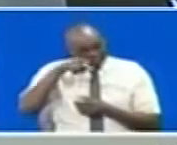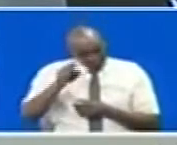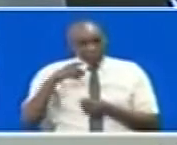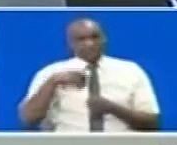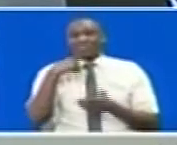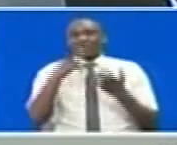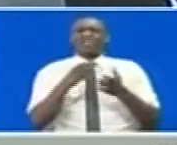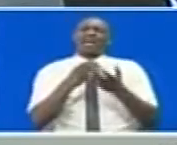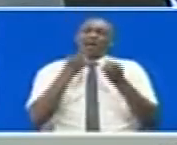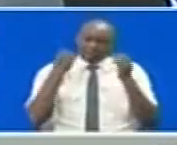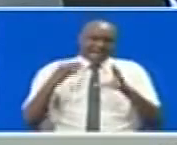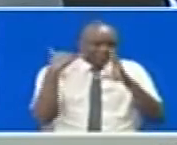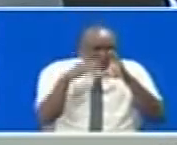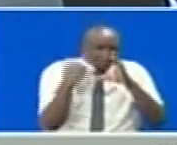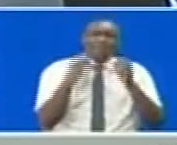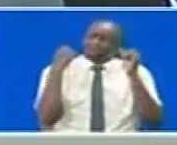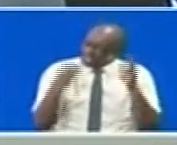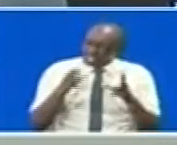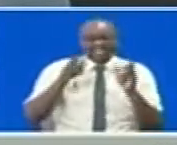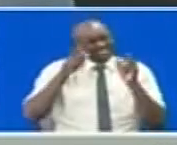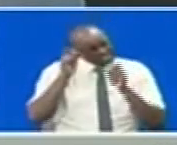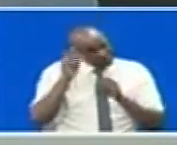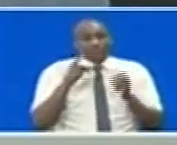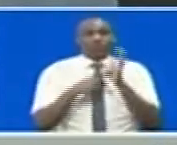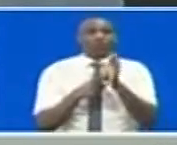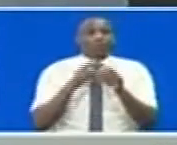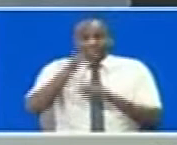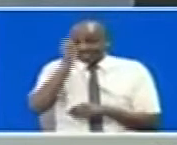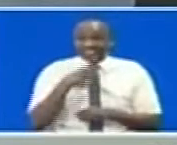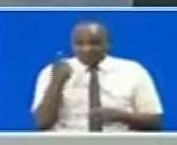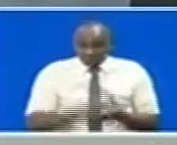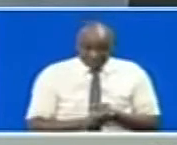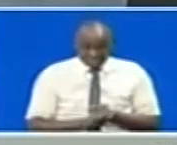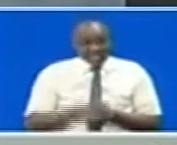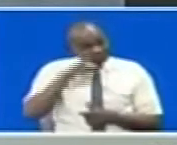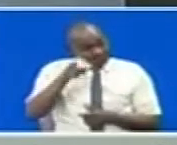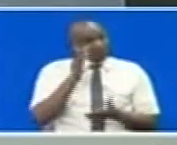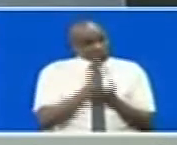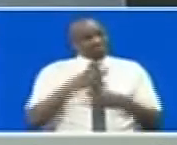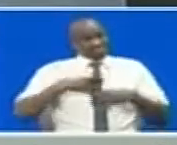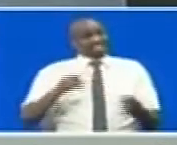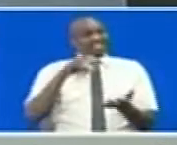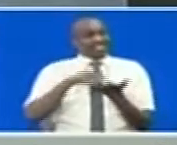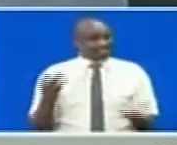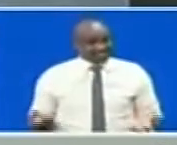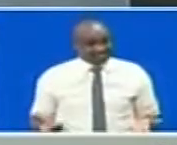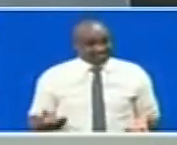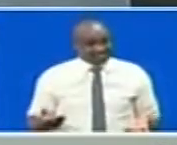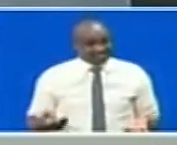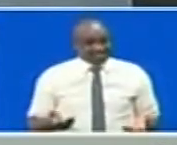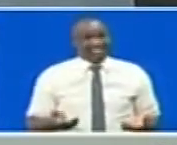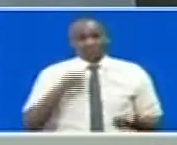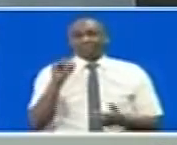played across all media houses in this country. The judge in this one was a very controversial and interesting case, questioned